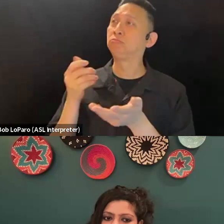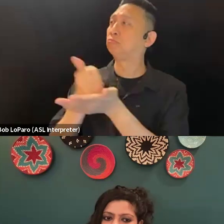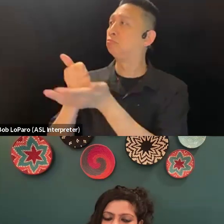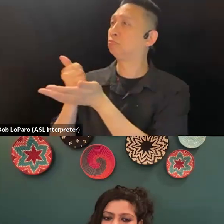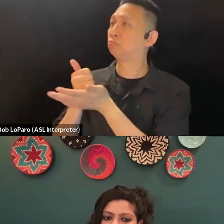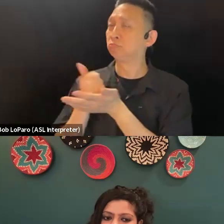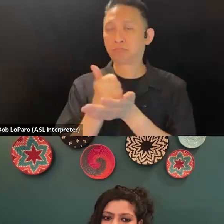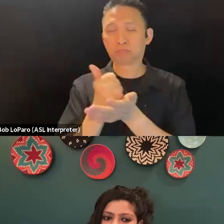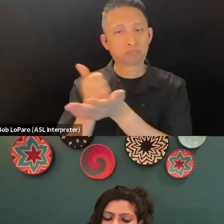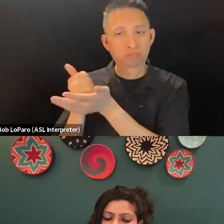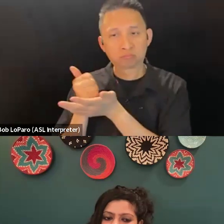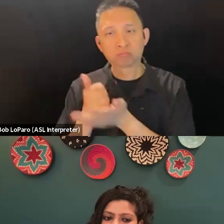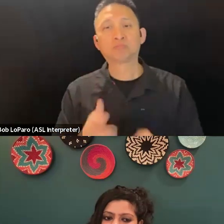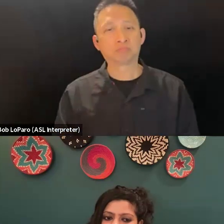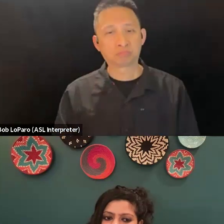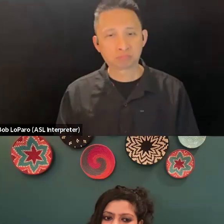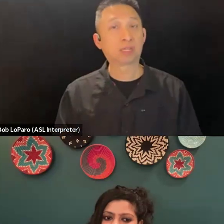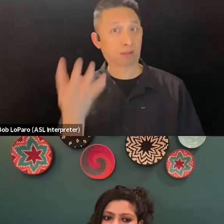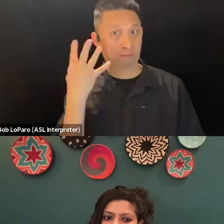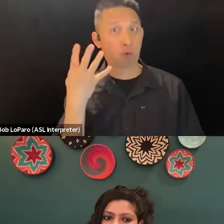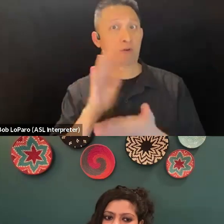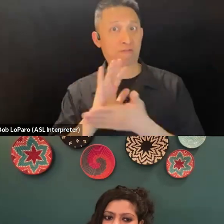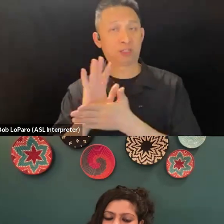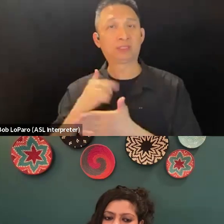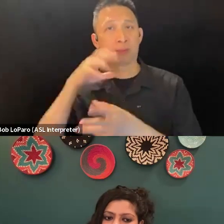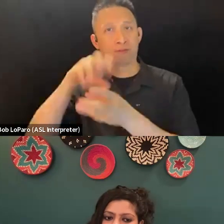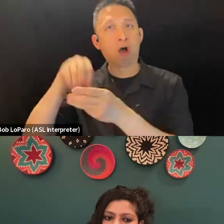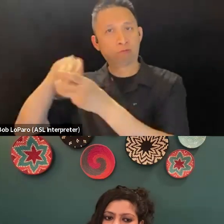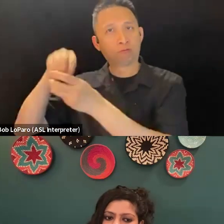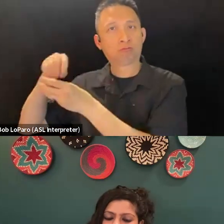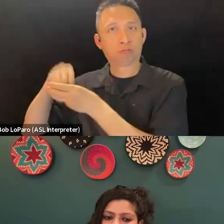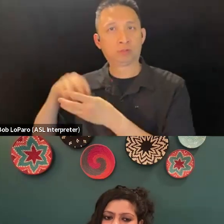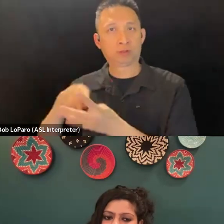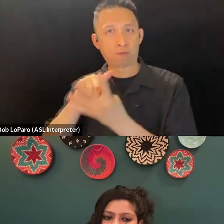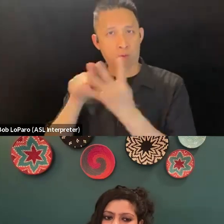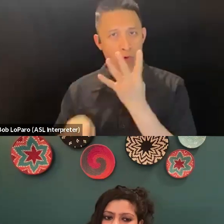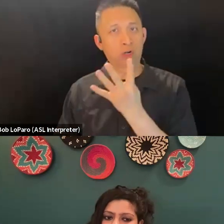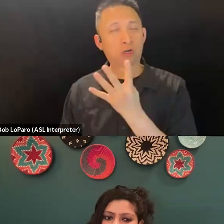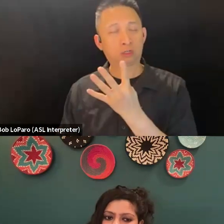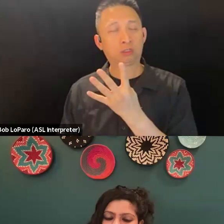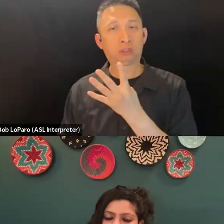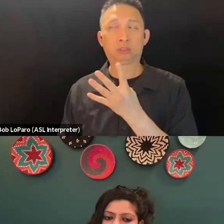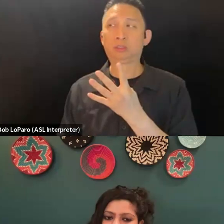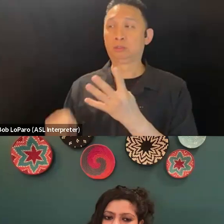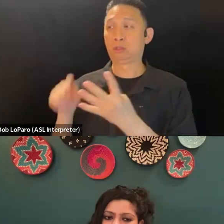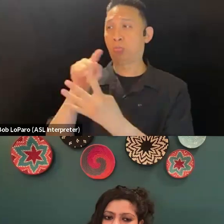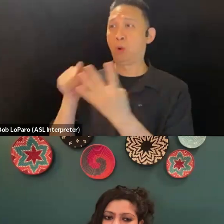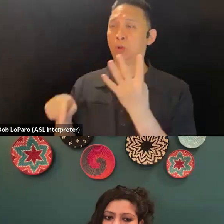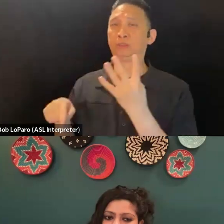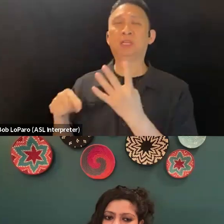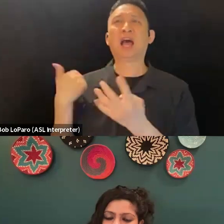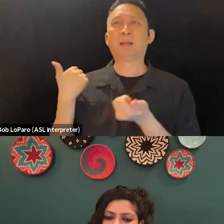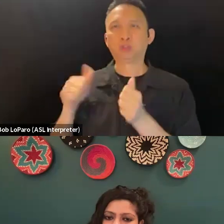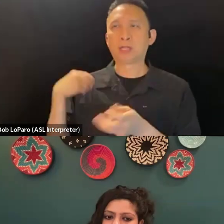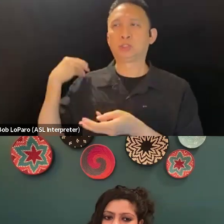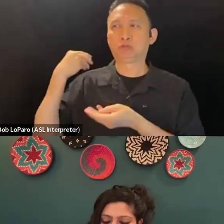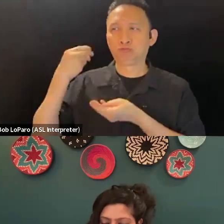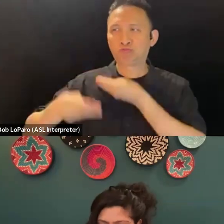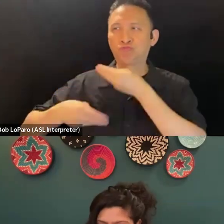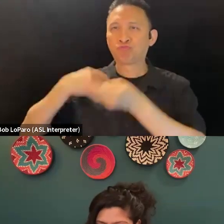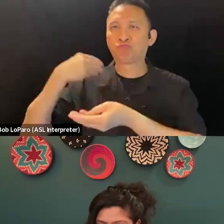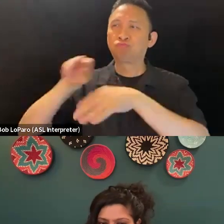does one, and maybe this is not so much related to funding, but it is sometimes related to co-production, that when if you